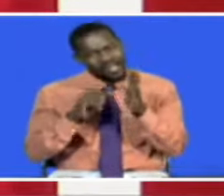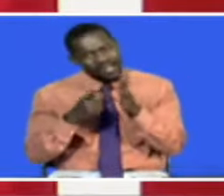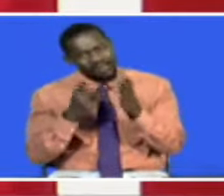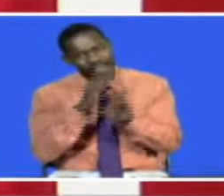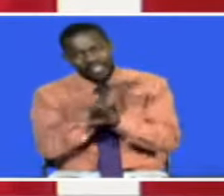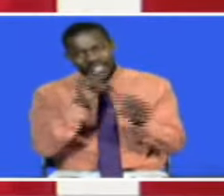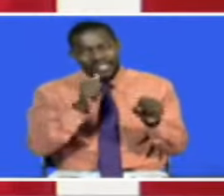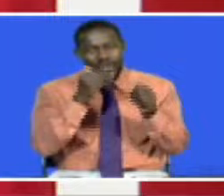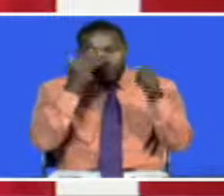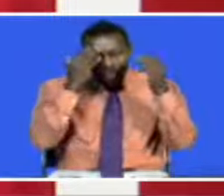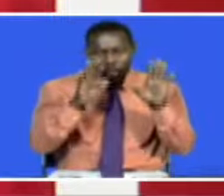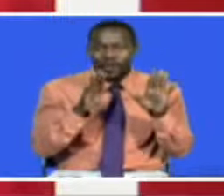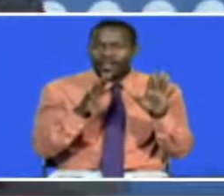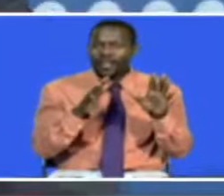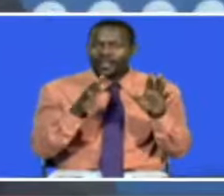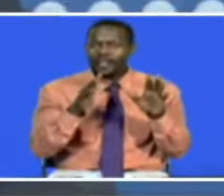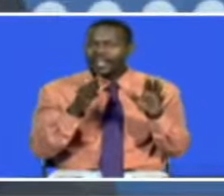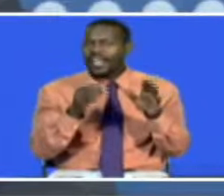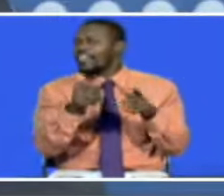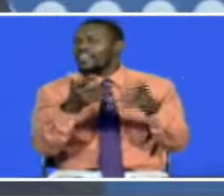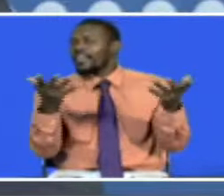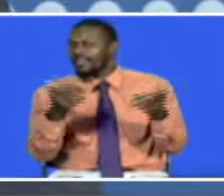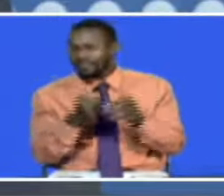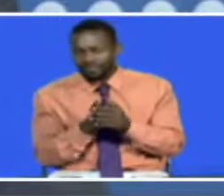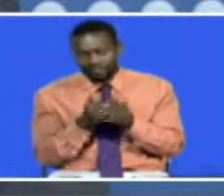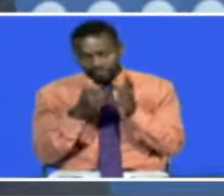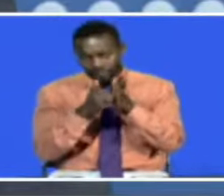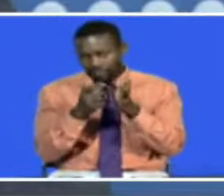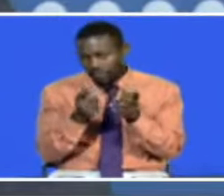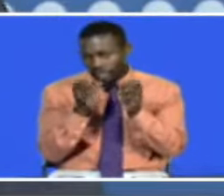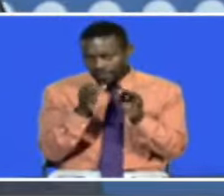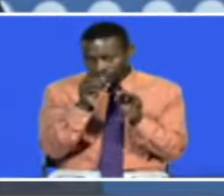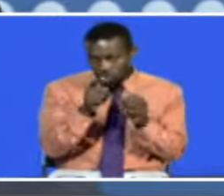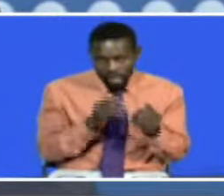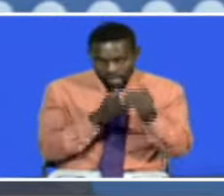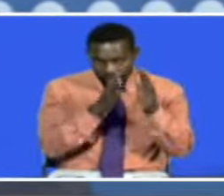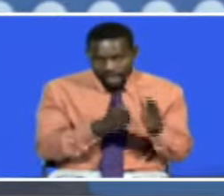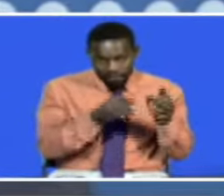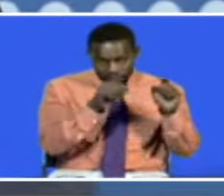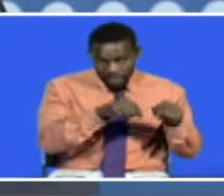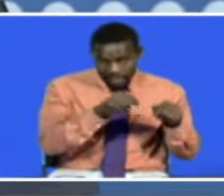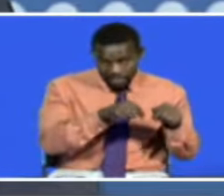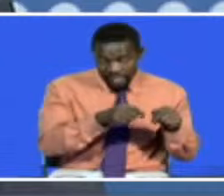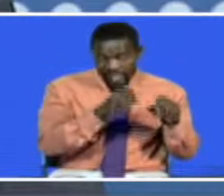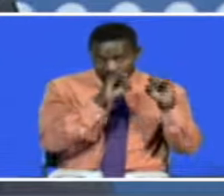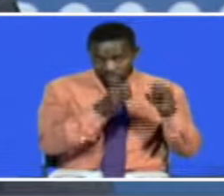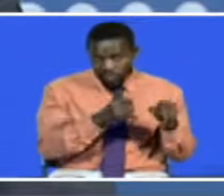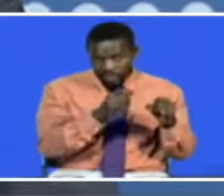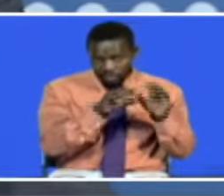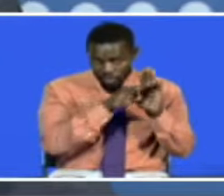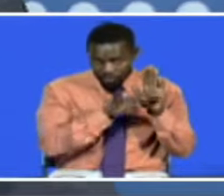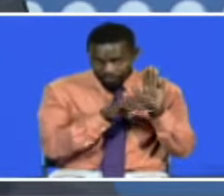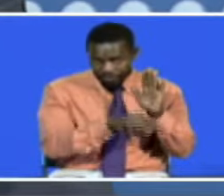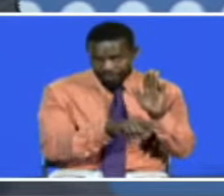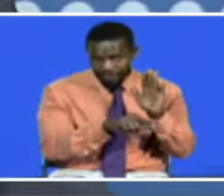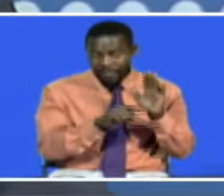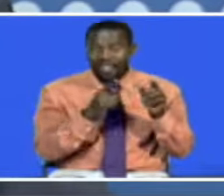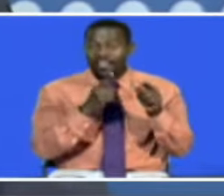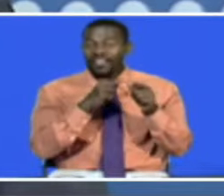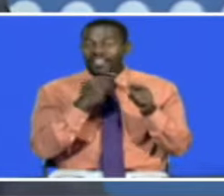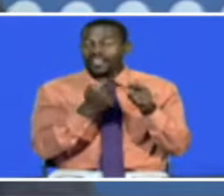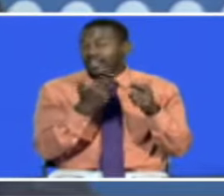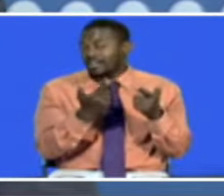not providing information. Listen, that's the point. Yes. If you are leading this show and the person in your ear is not advising you, it means you have no clue